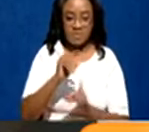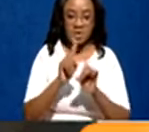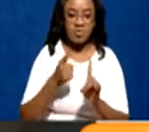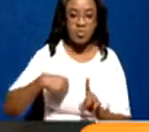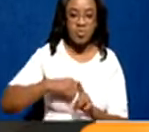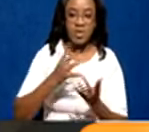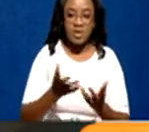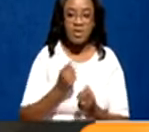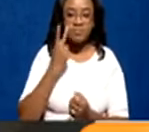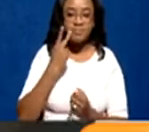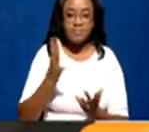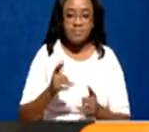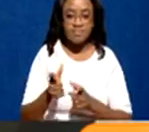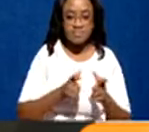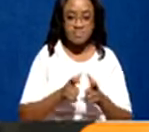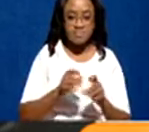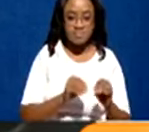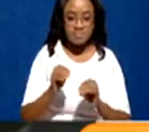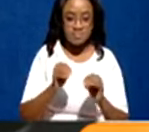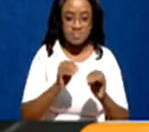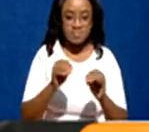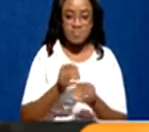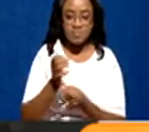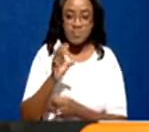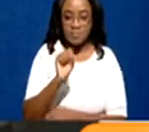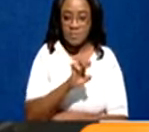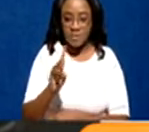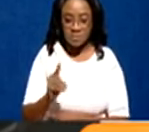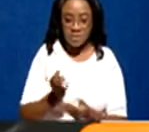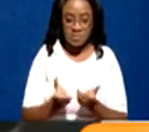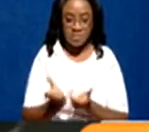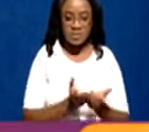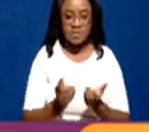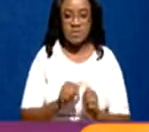let movement of seed be much more smoother than the way it is today.